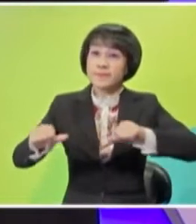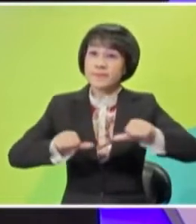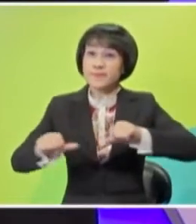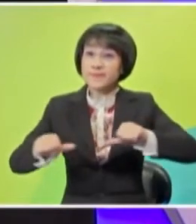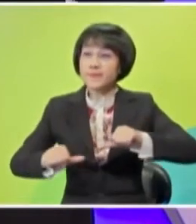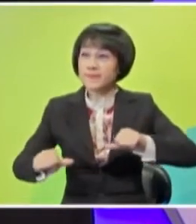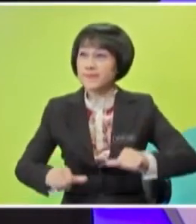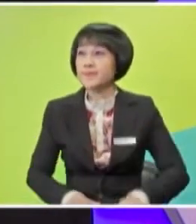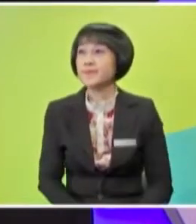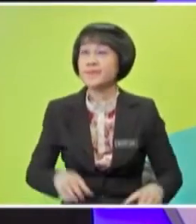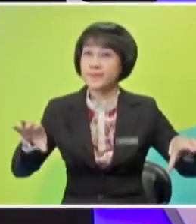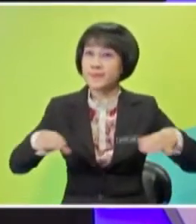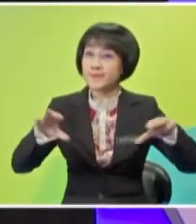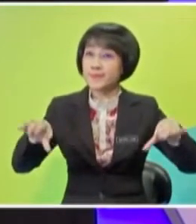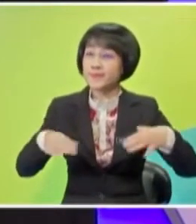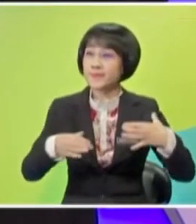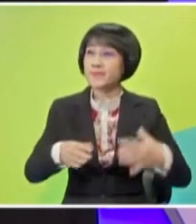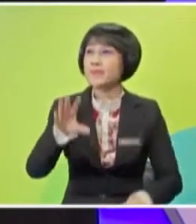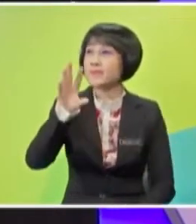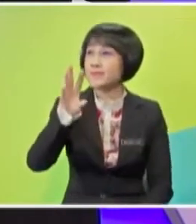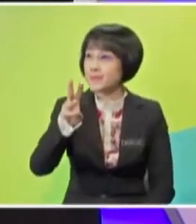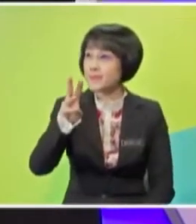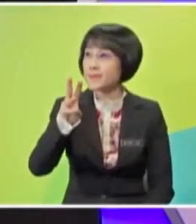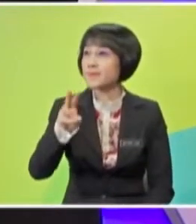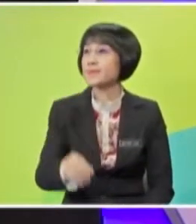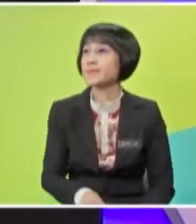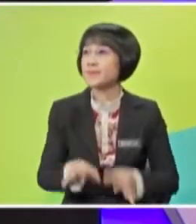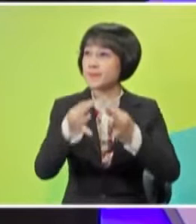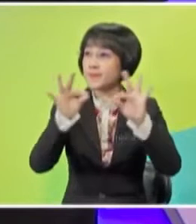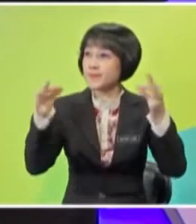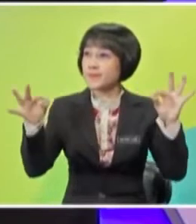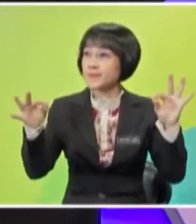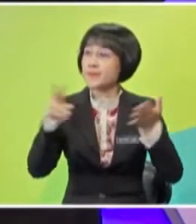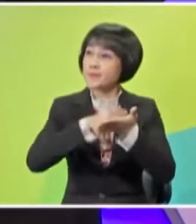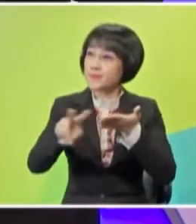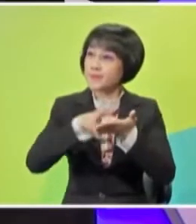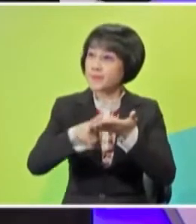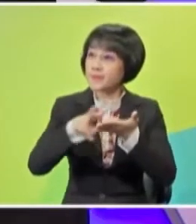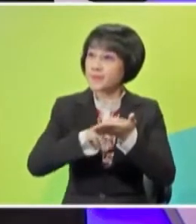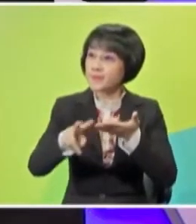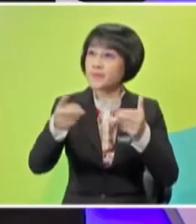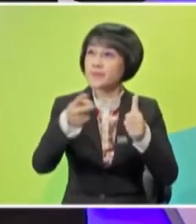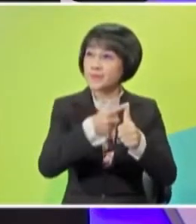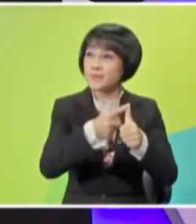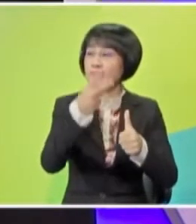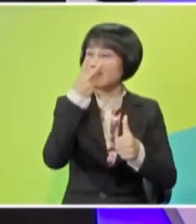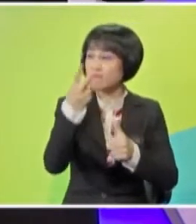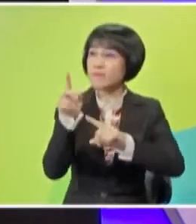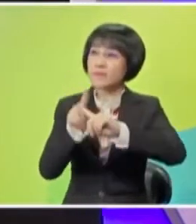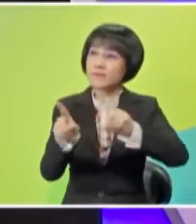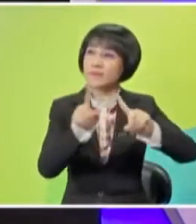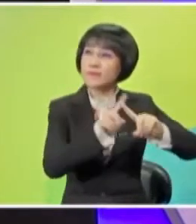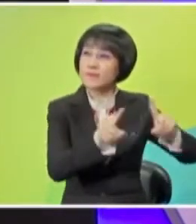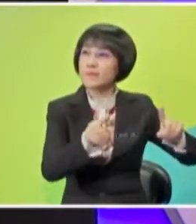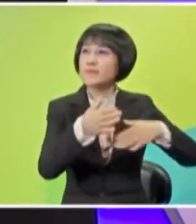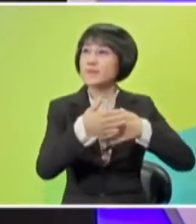to do. Okay. There are 6 statements. So we are going to read it first and see the different, after we are going